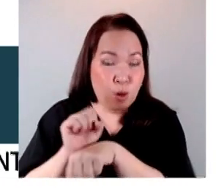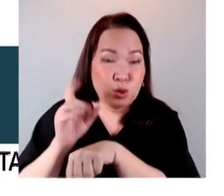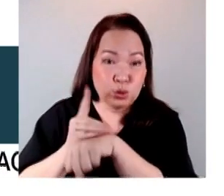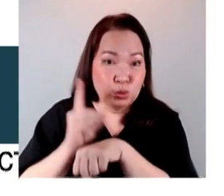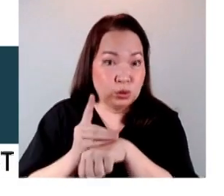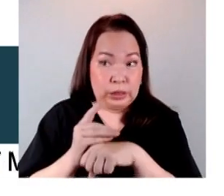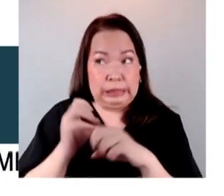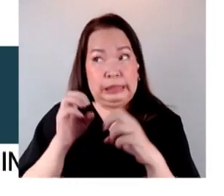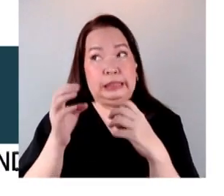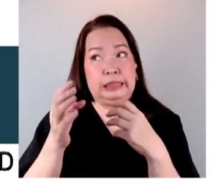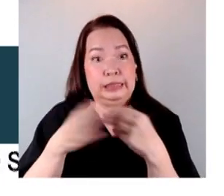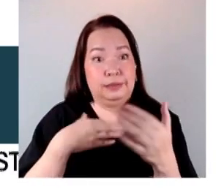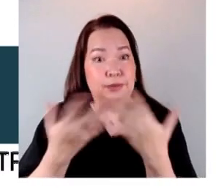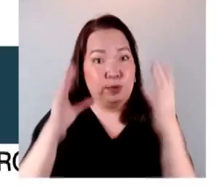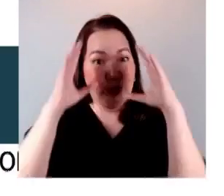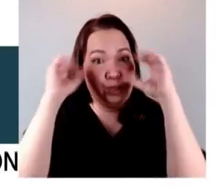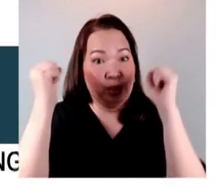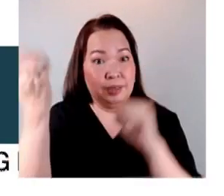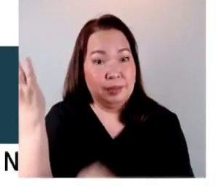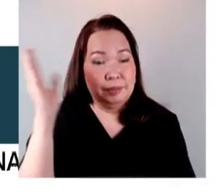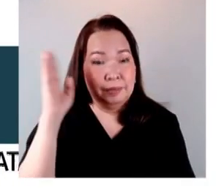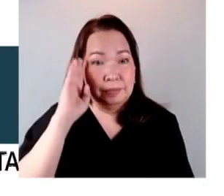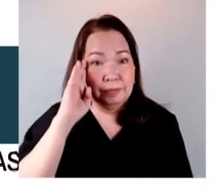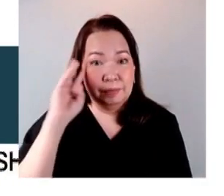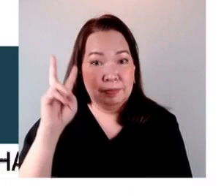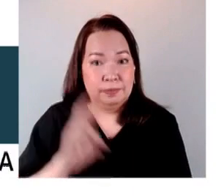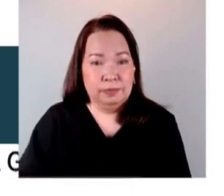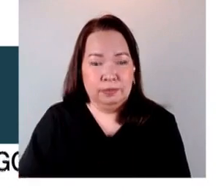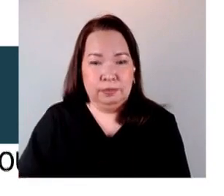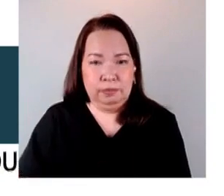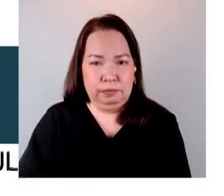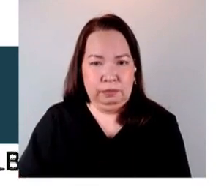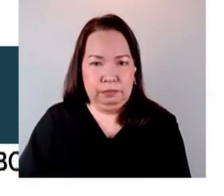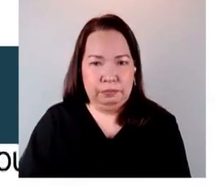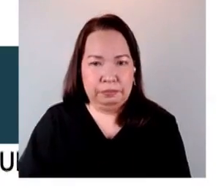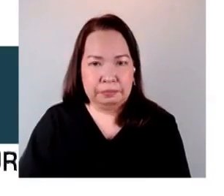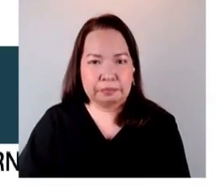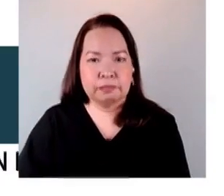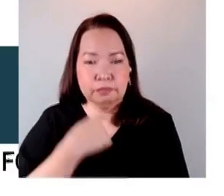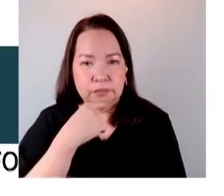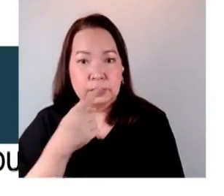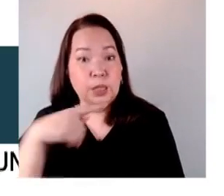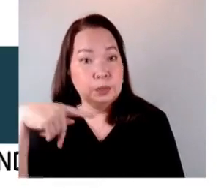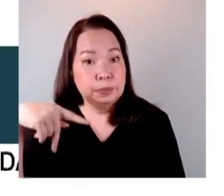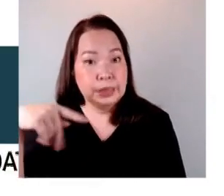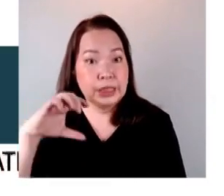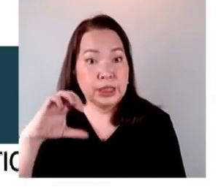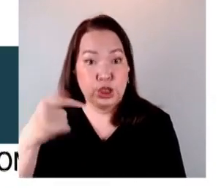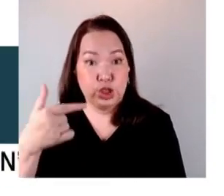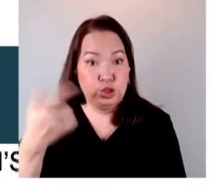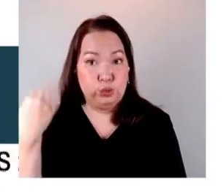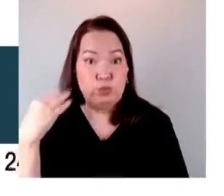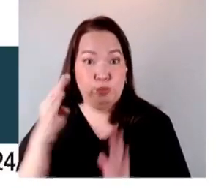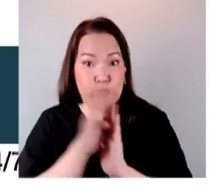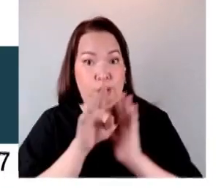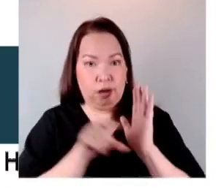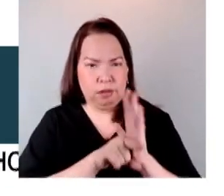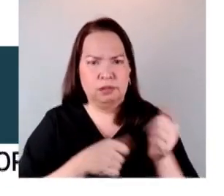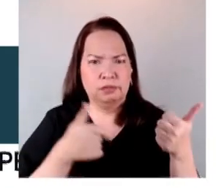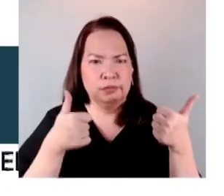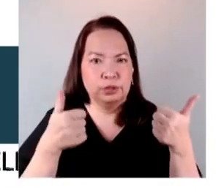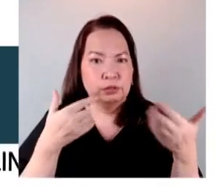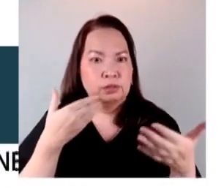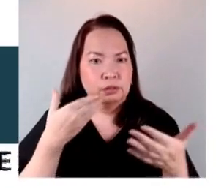Carranza? Well, the PCGG has a technically a good recovery rate, given its budget